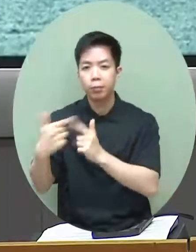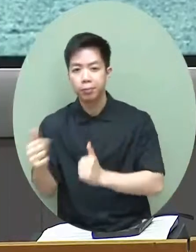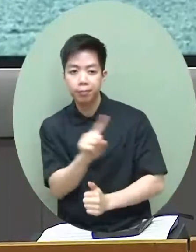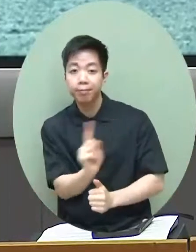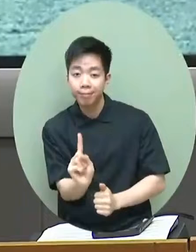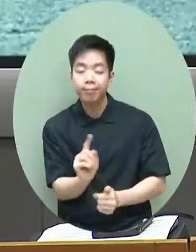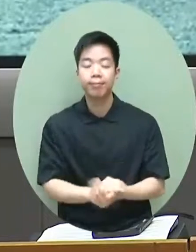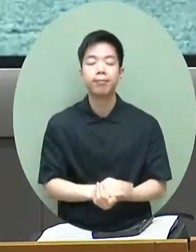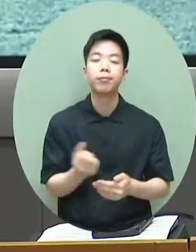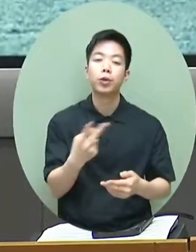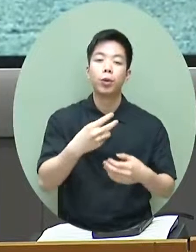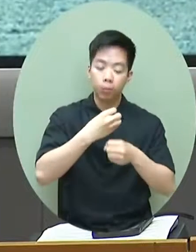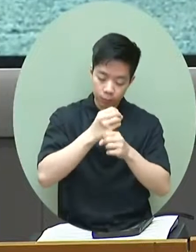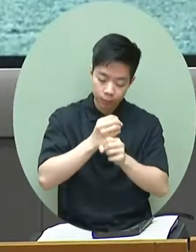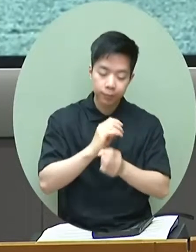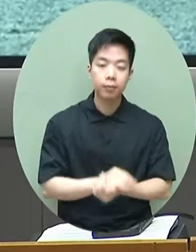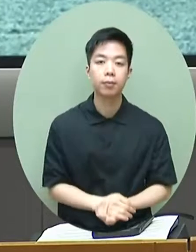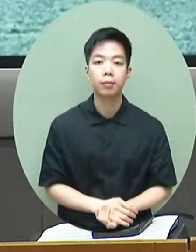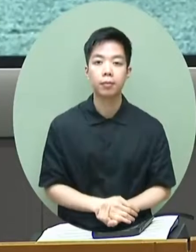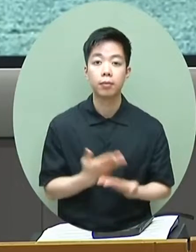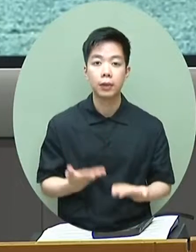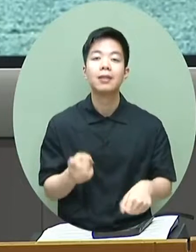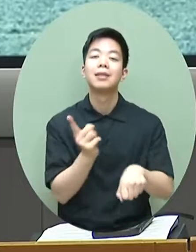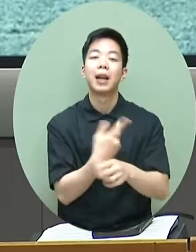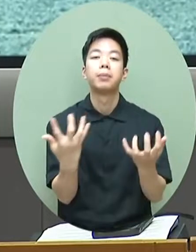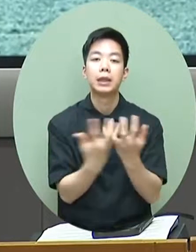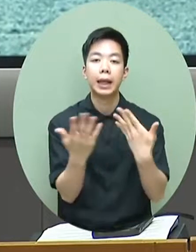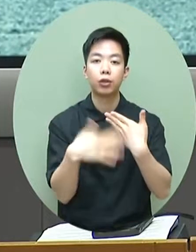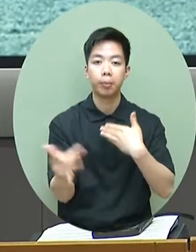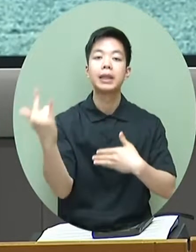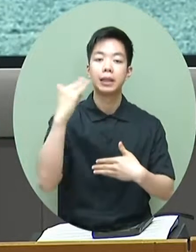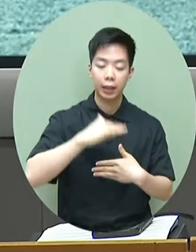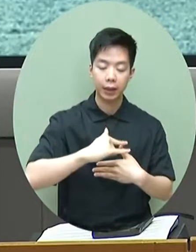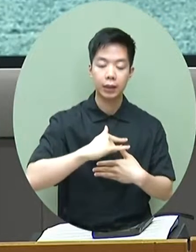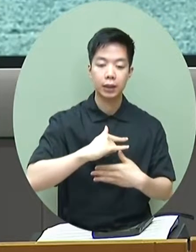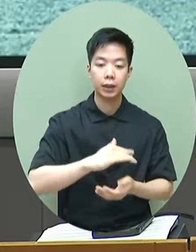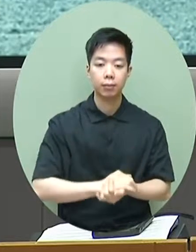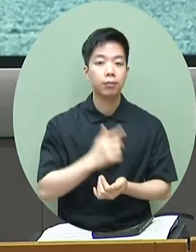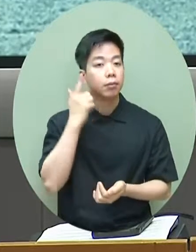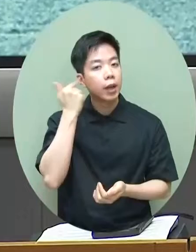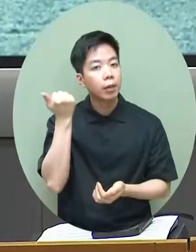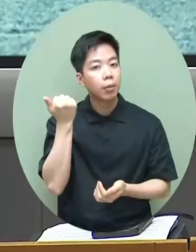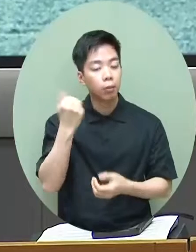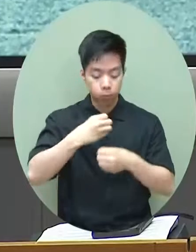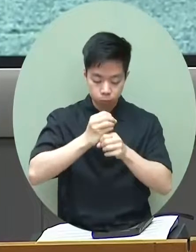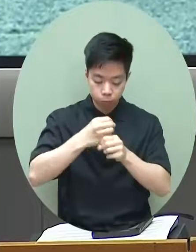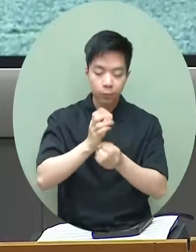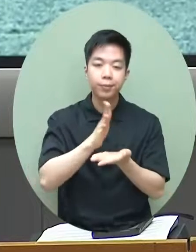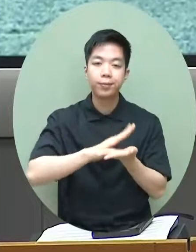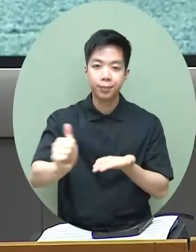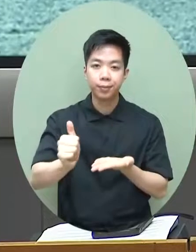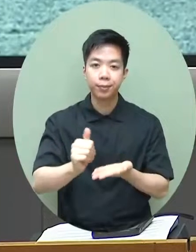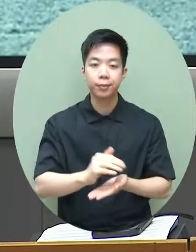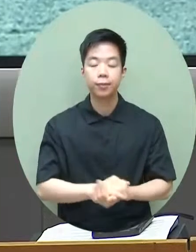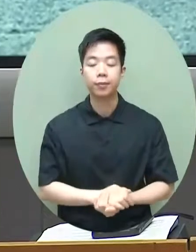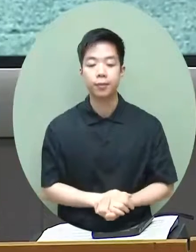strain. So far, we've classified it as an imported case. We want to wait for more detailed analysis first before making